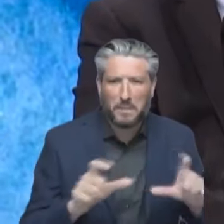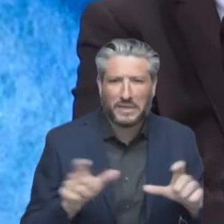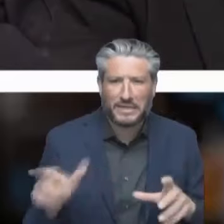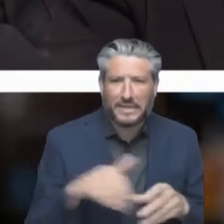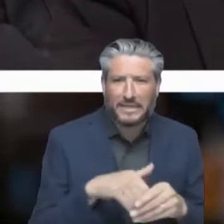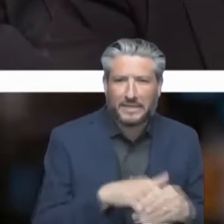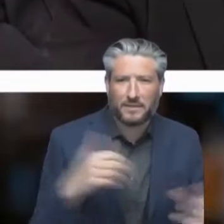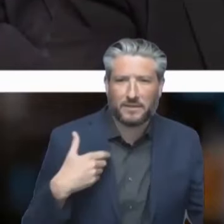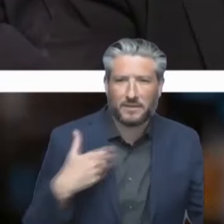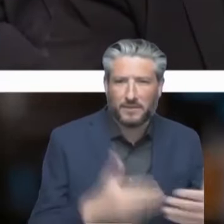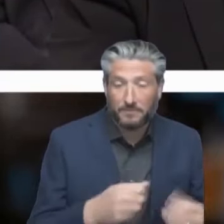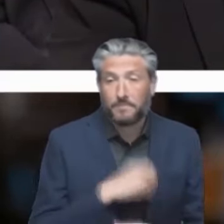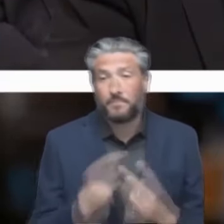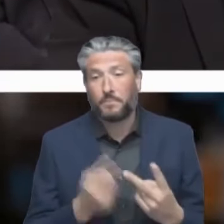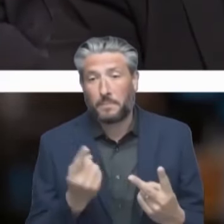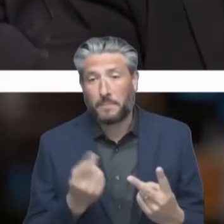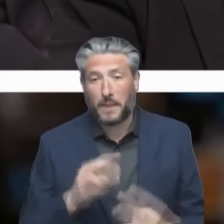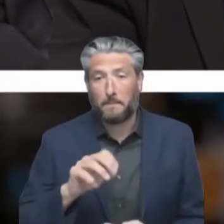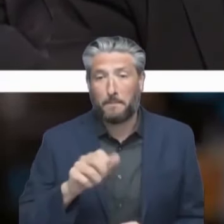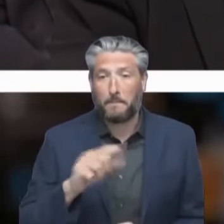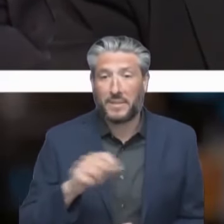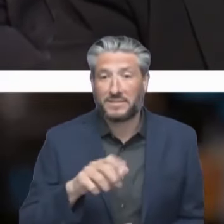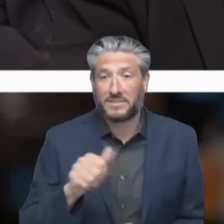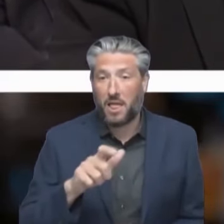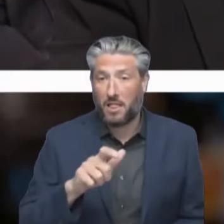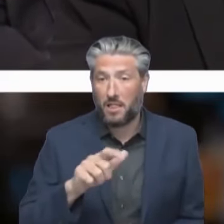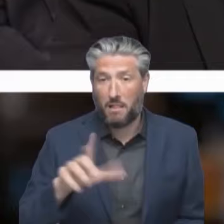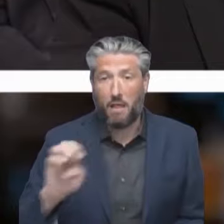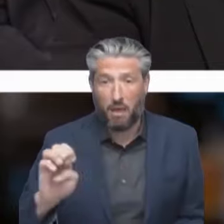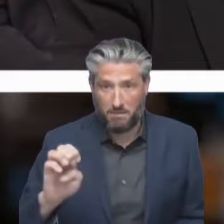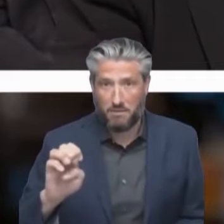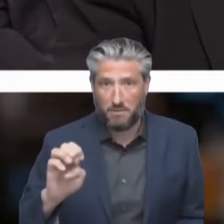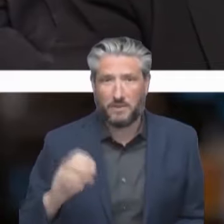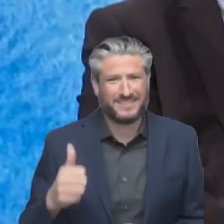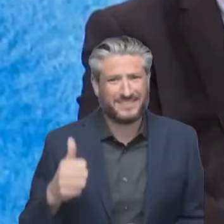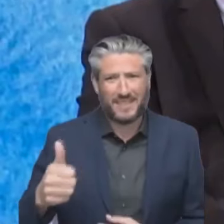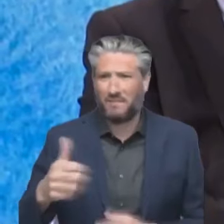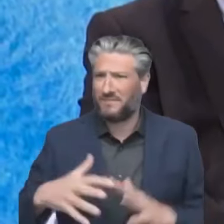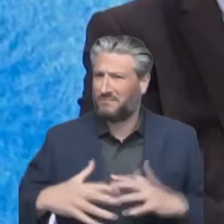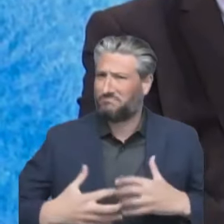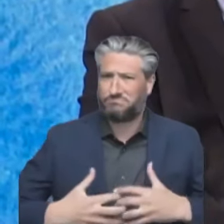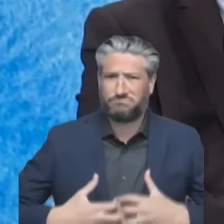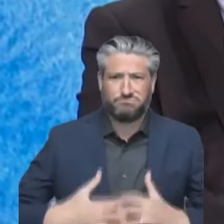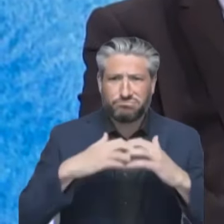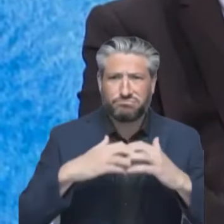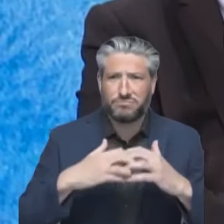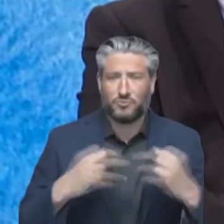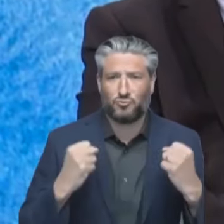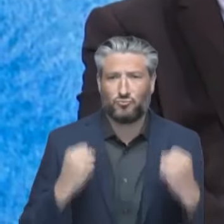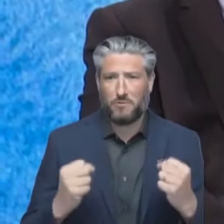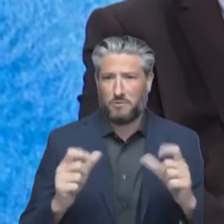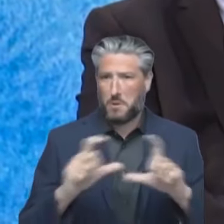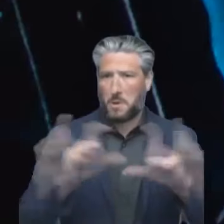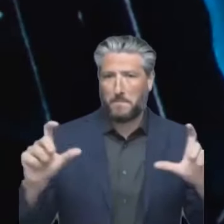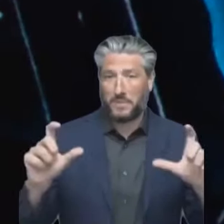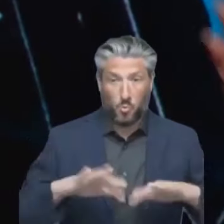leading innovative entrepreneur and the founder of one of the most emblematic companies in the world of new mobility. I do believe that